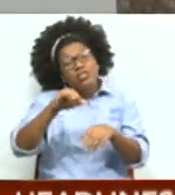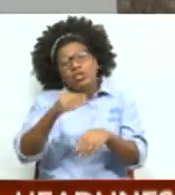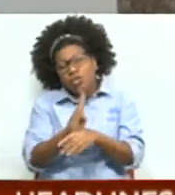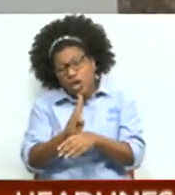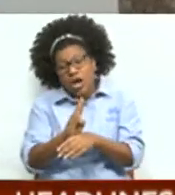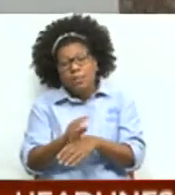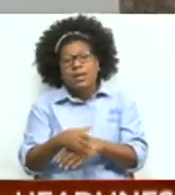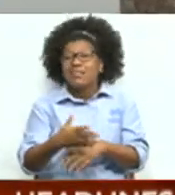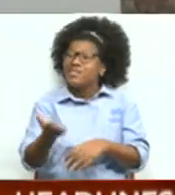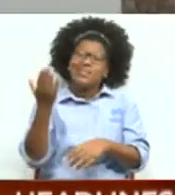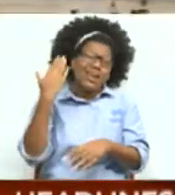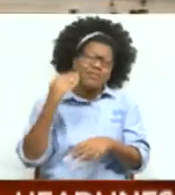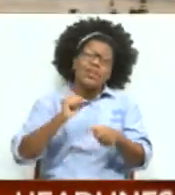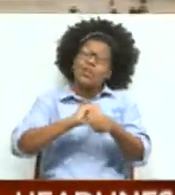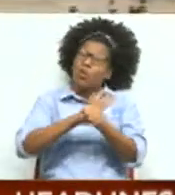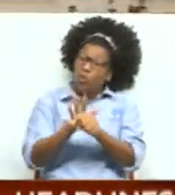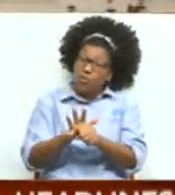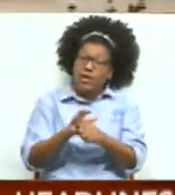COVID. Yeah.